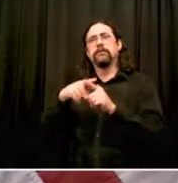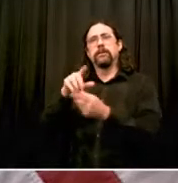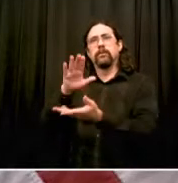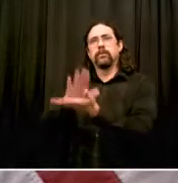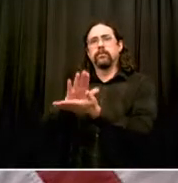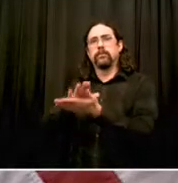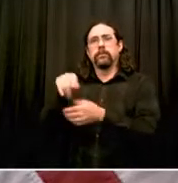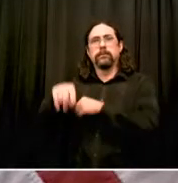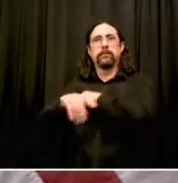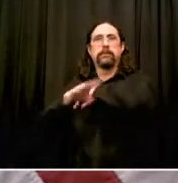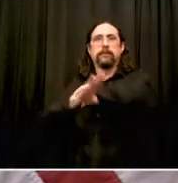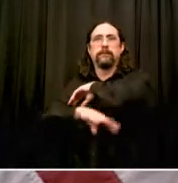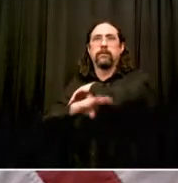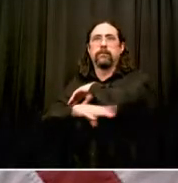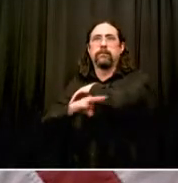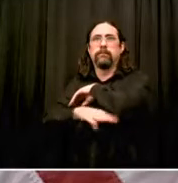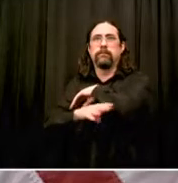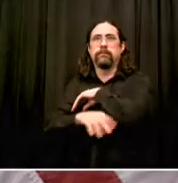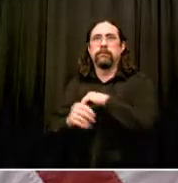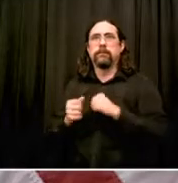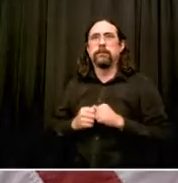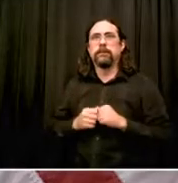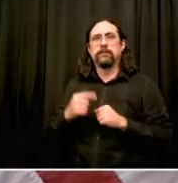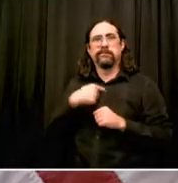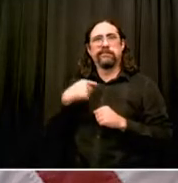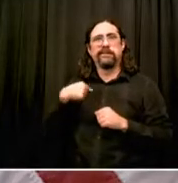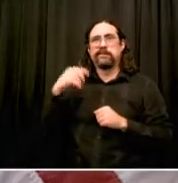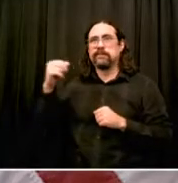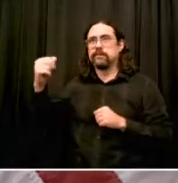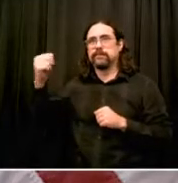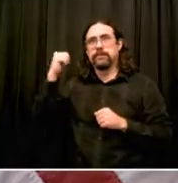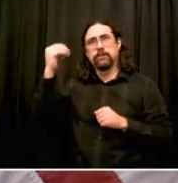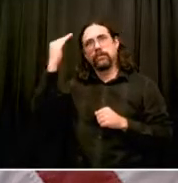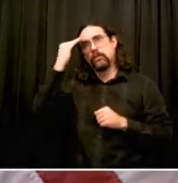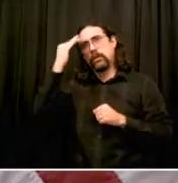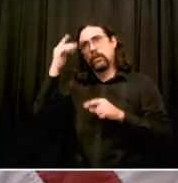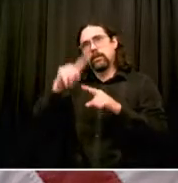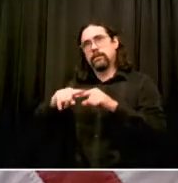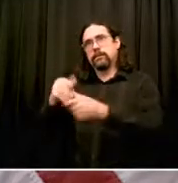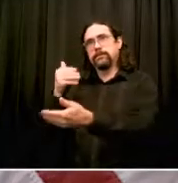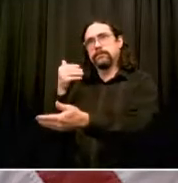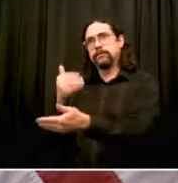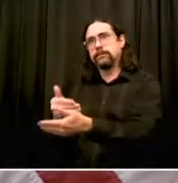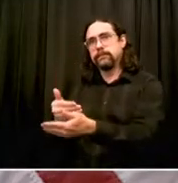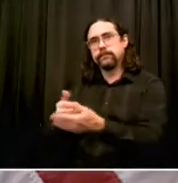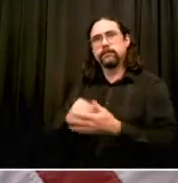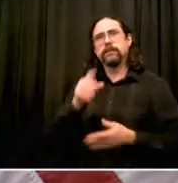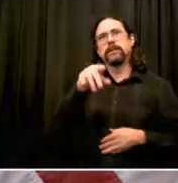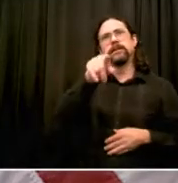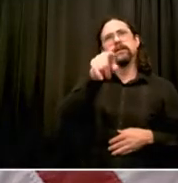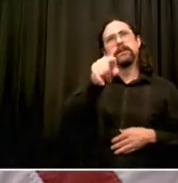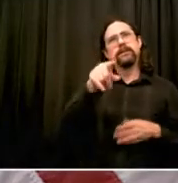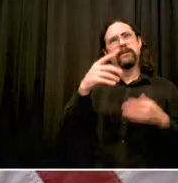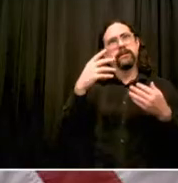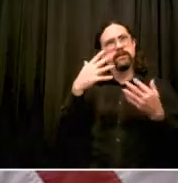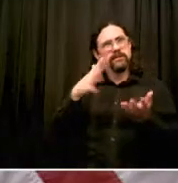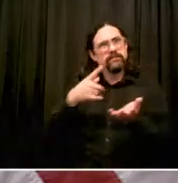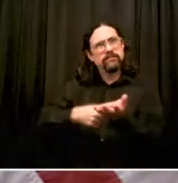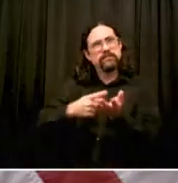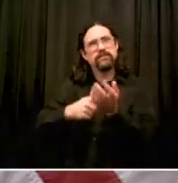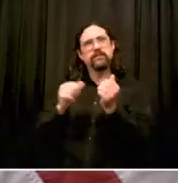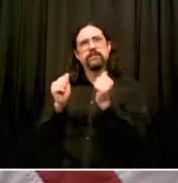that decision, because I know the state wants to make a decision by August. Look, again, I'm not going to get lost in the